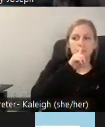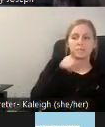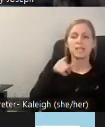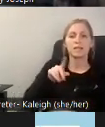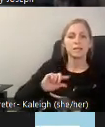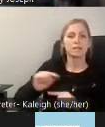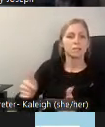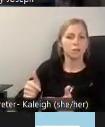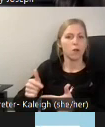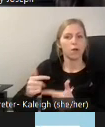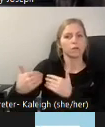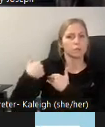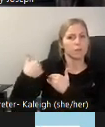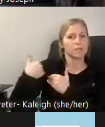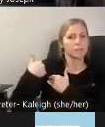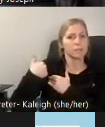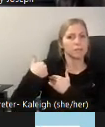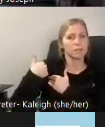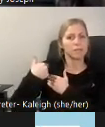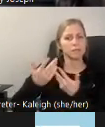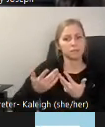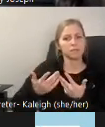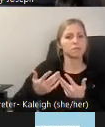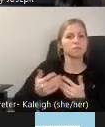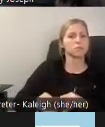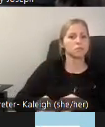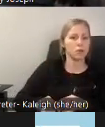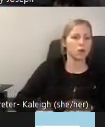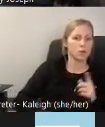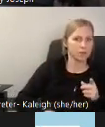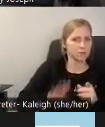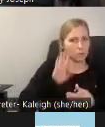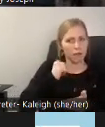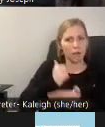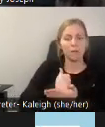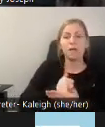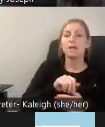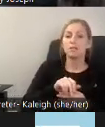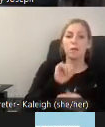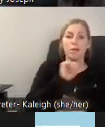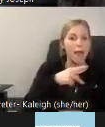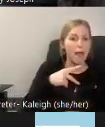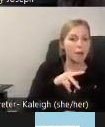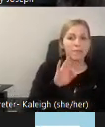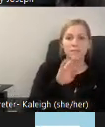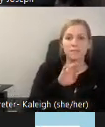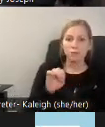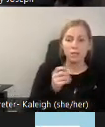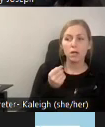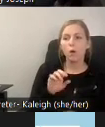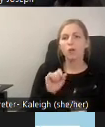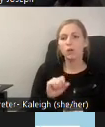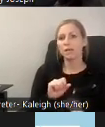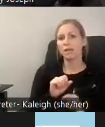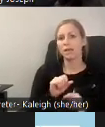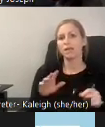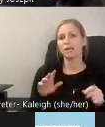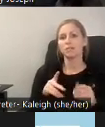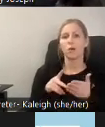daily responsibilities. This app can be free, or you can pay for the full version.